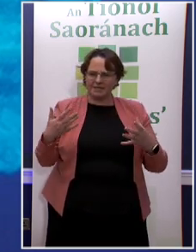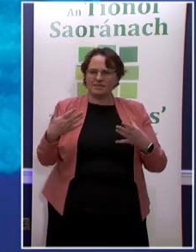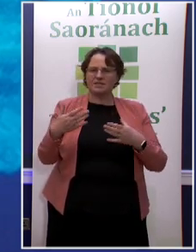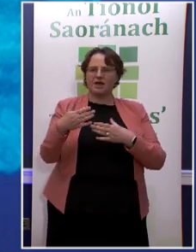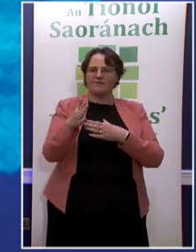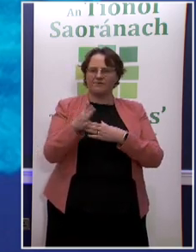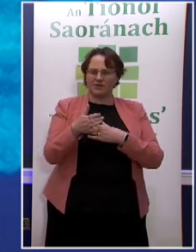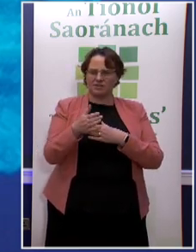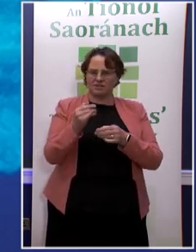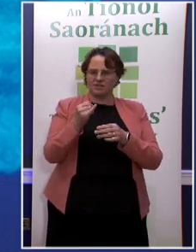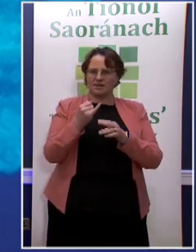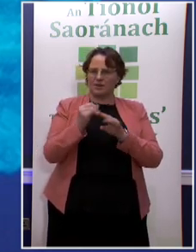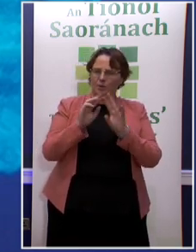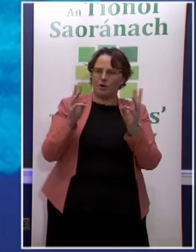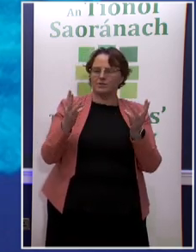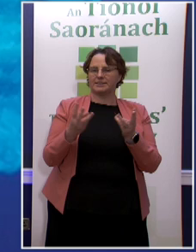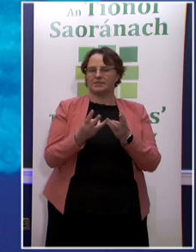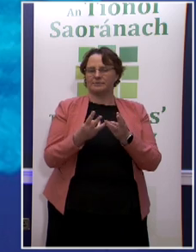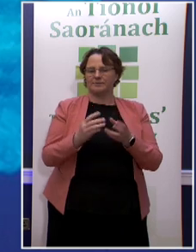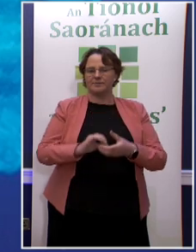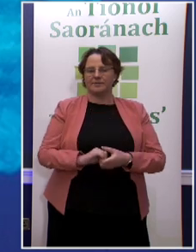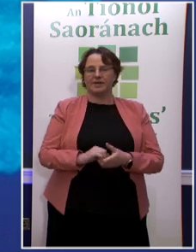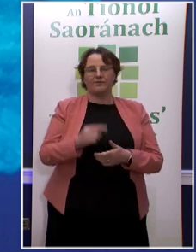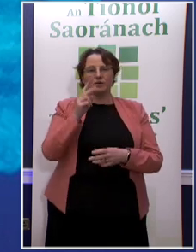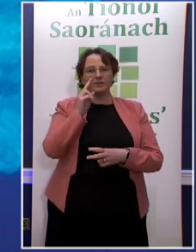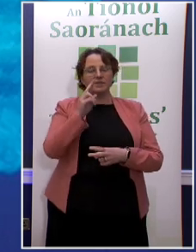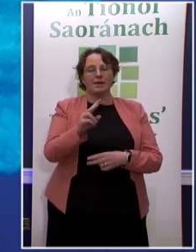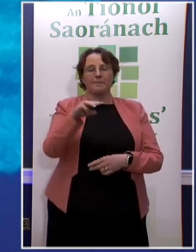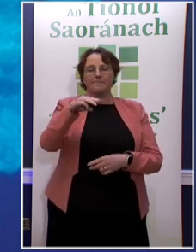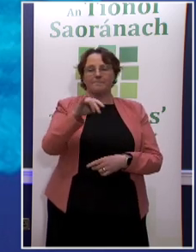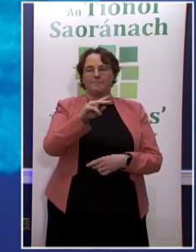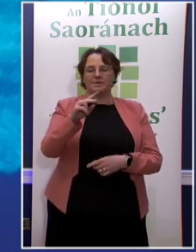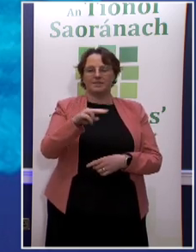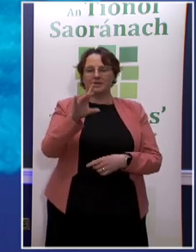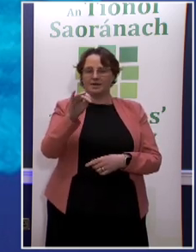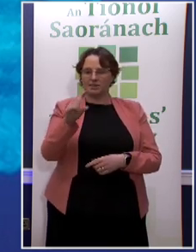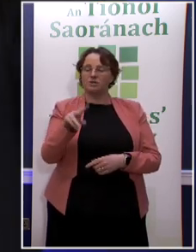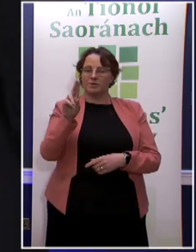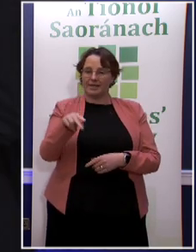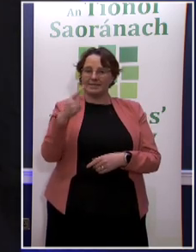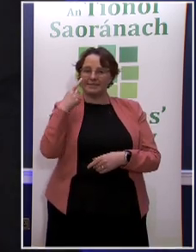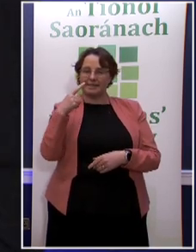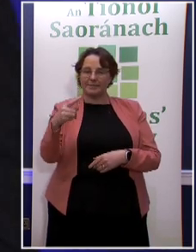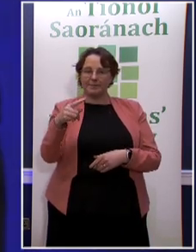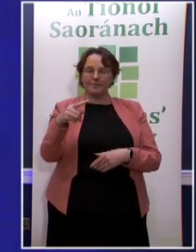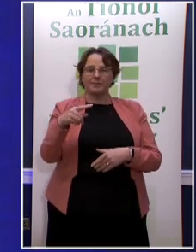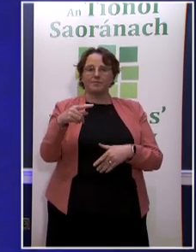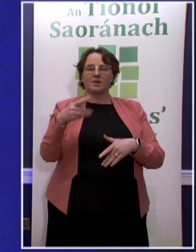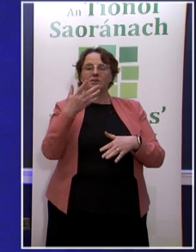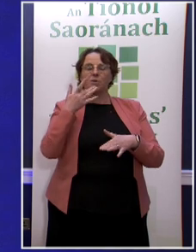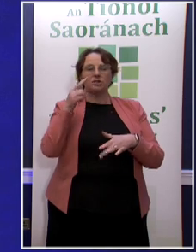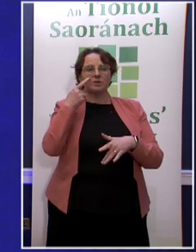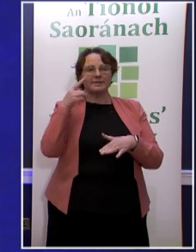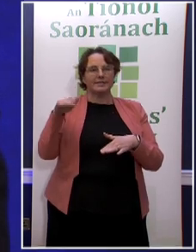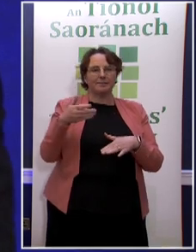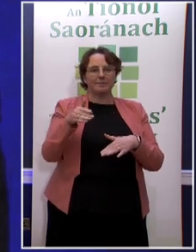fish on the planet. And if you go down to Mizzen Head and look out over the sea, you can sometimes see them there lolling around in the shallows eating